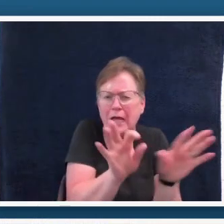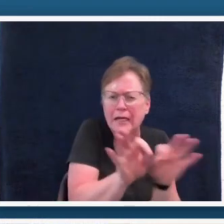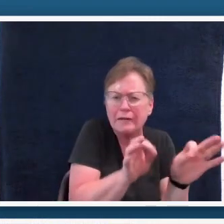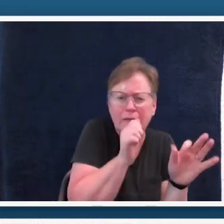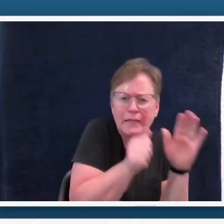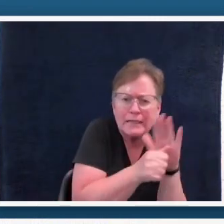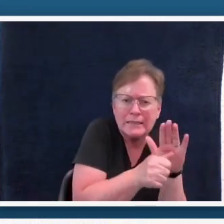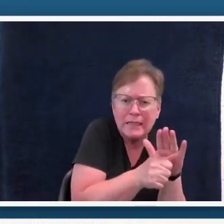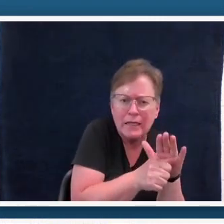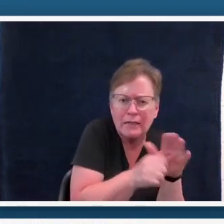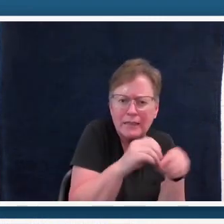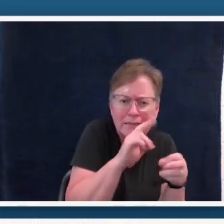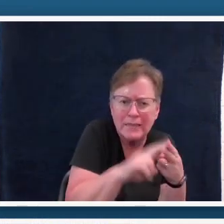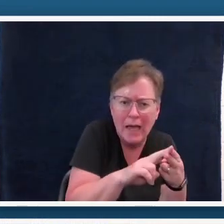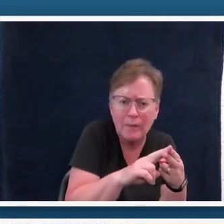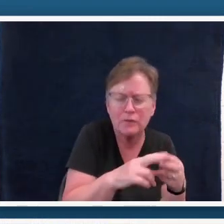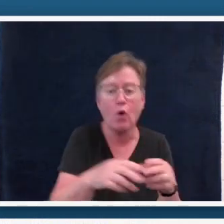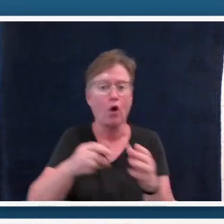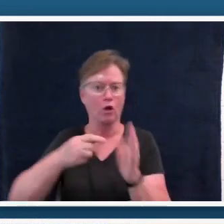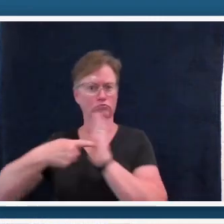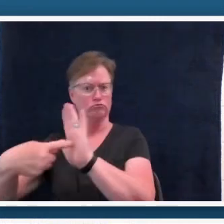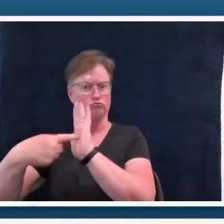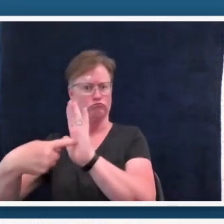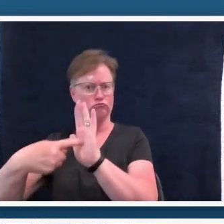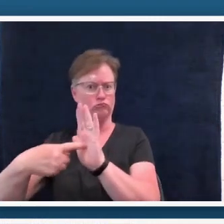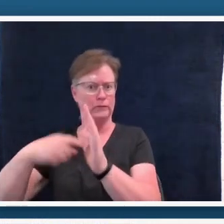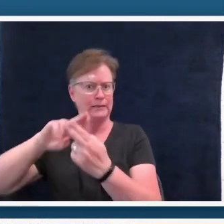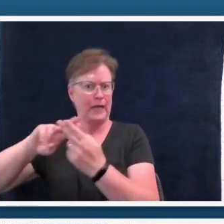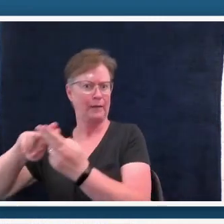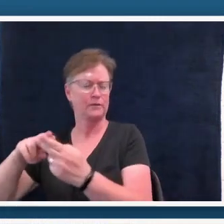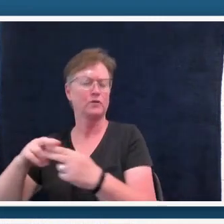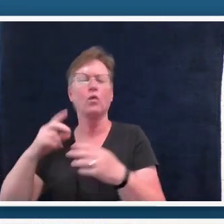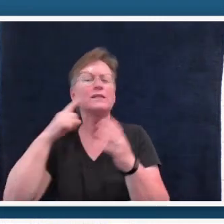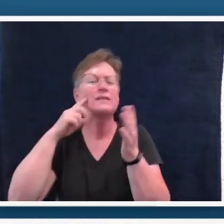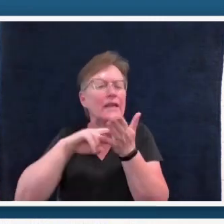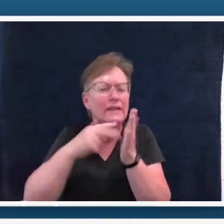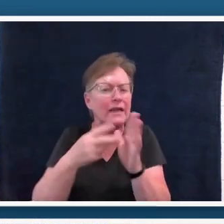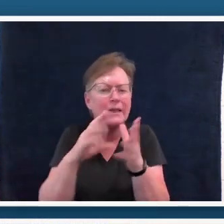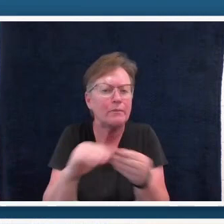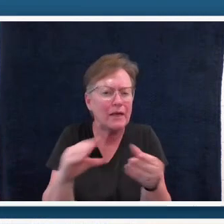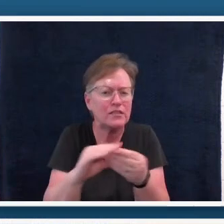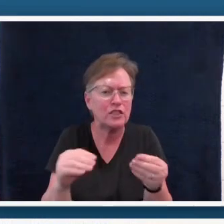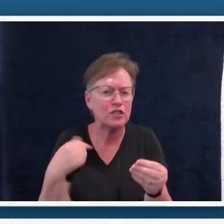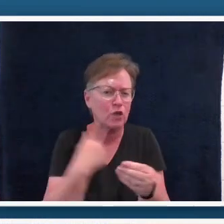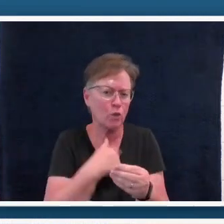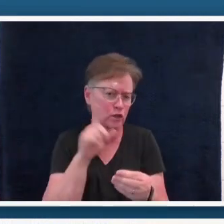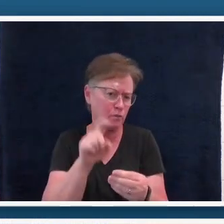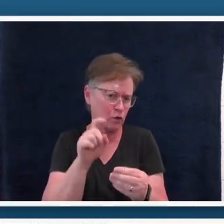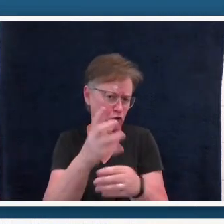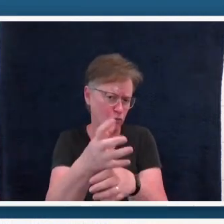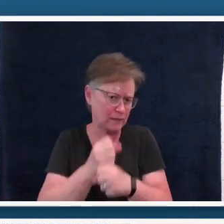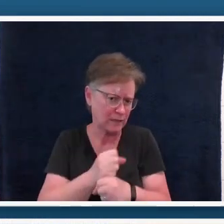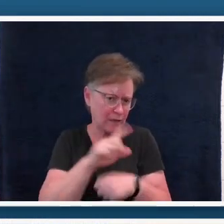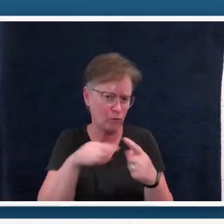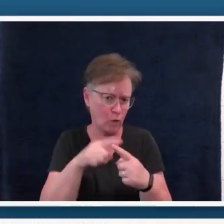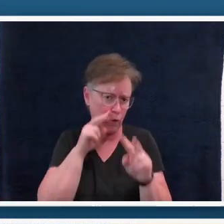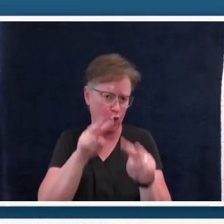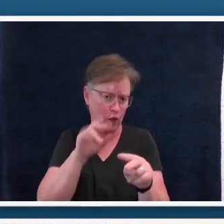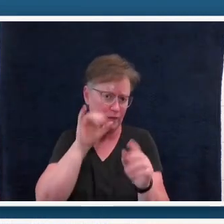in other words, like what's the intended message that we're supposed to be receiving by looking at this image of the Vietnam War